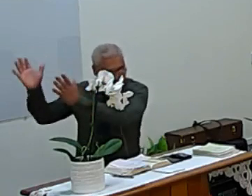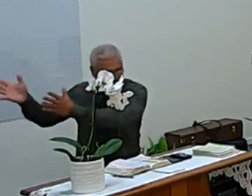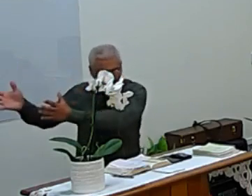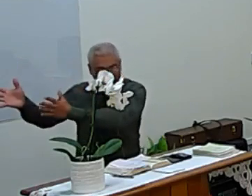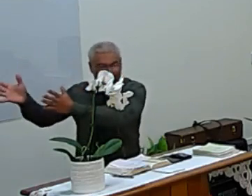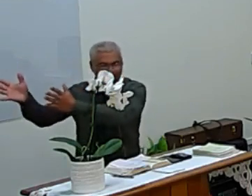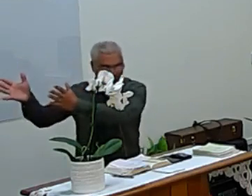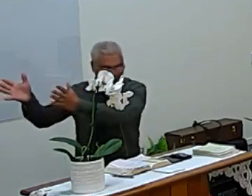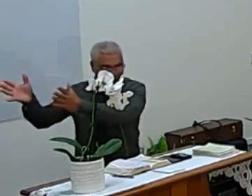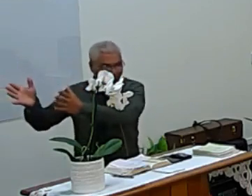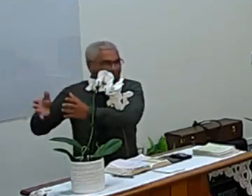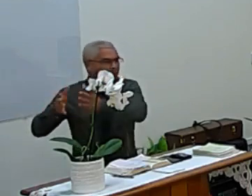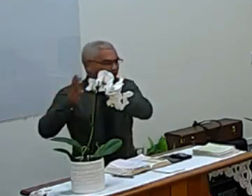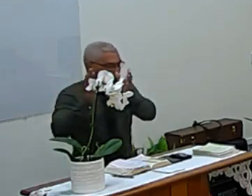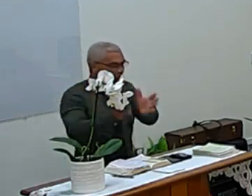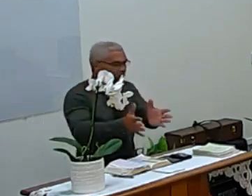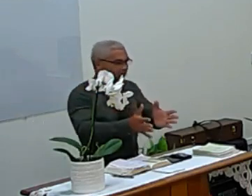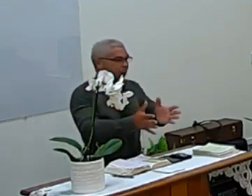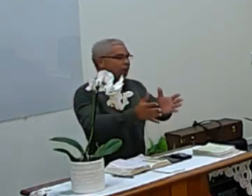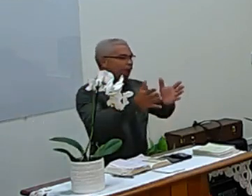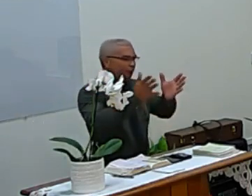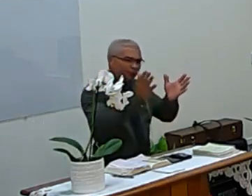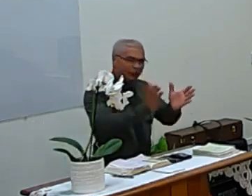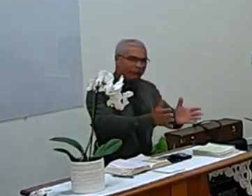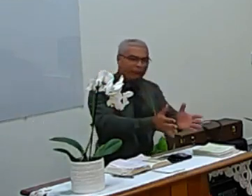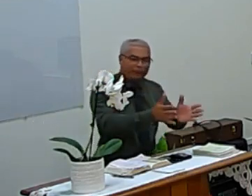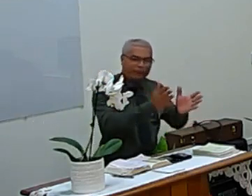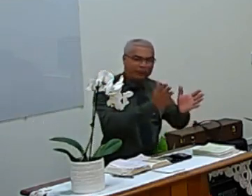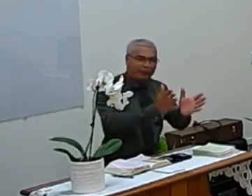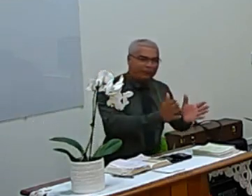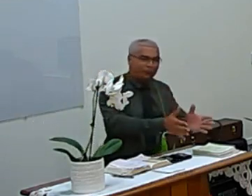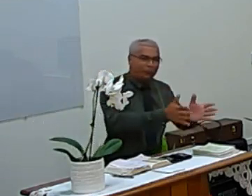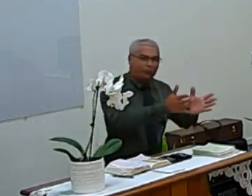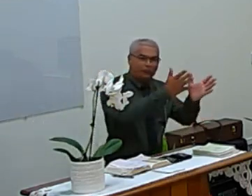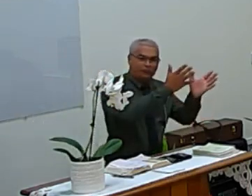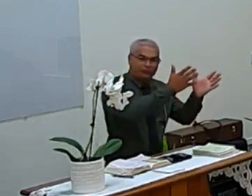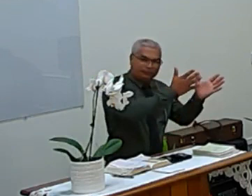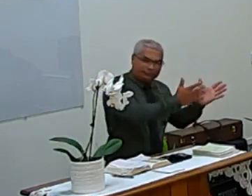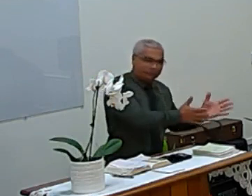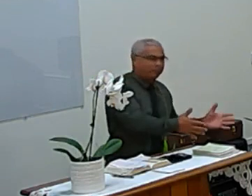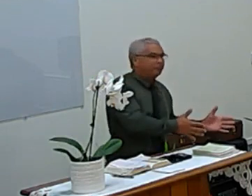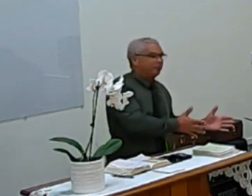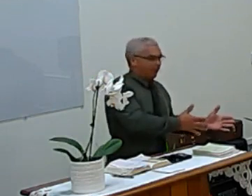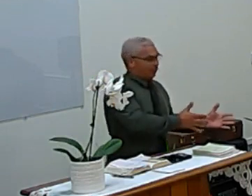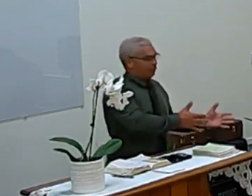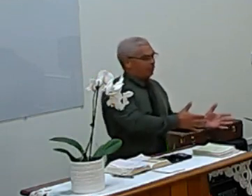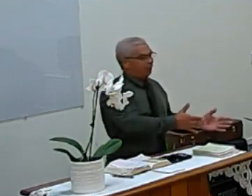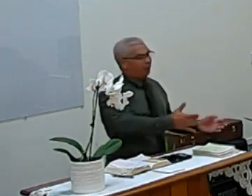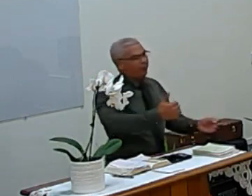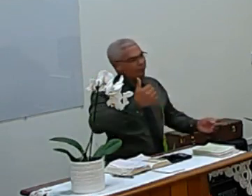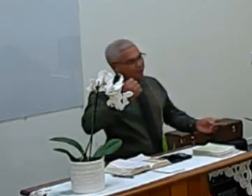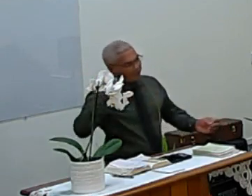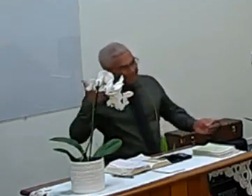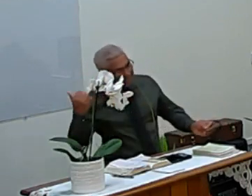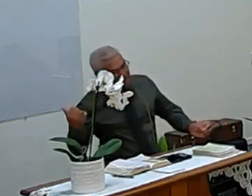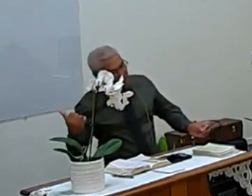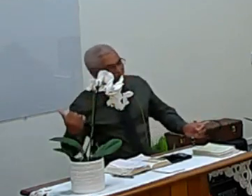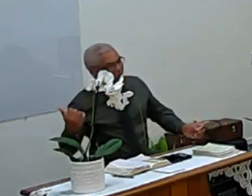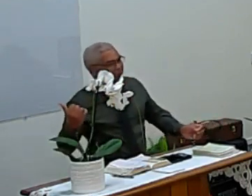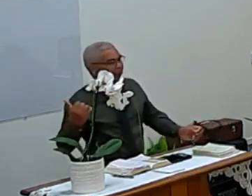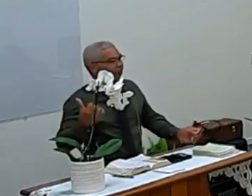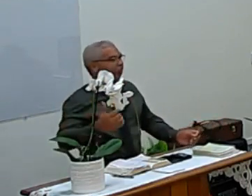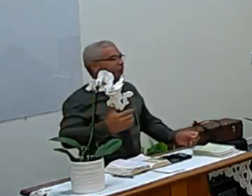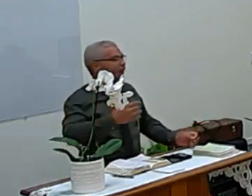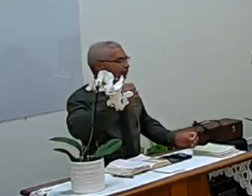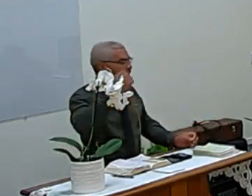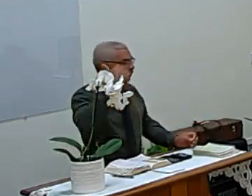One was outside because a group was outside because they didn't have oil in their lamps. And the others were